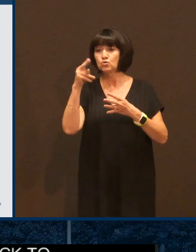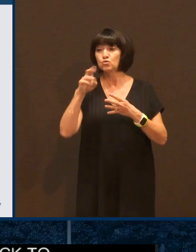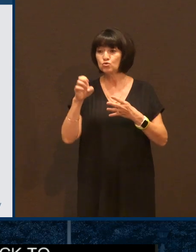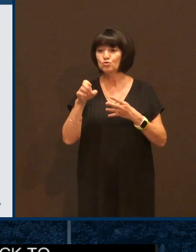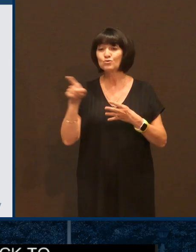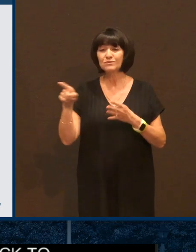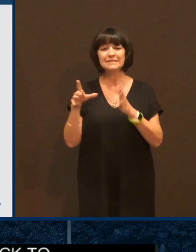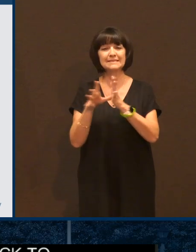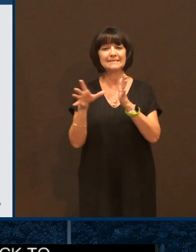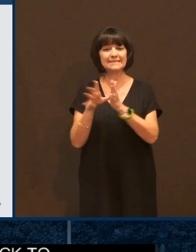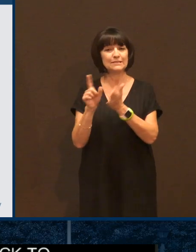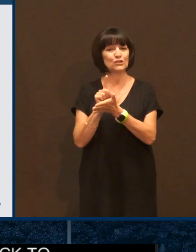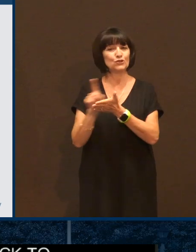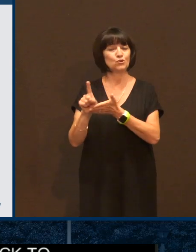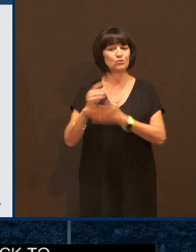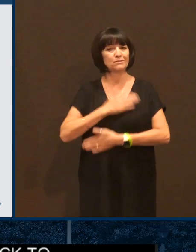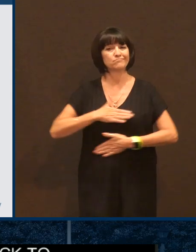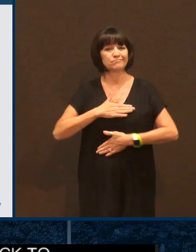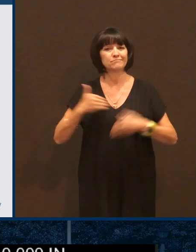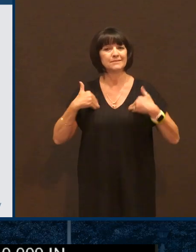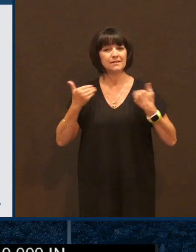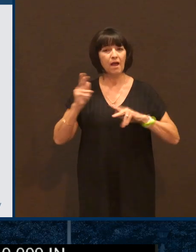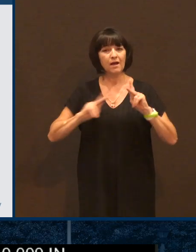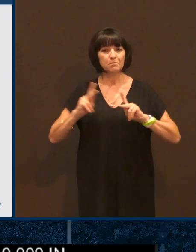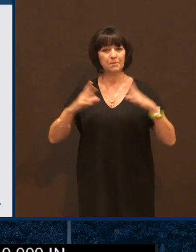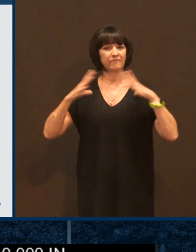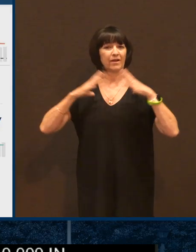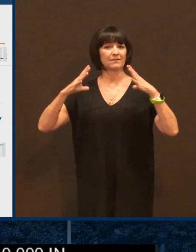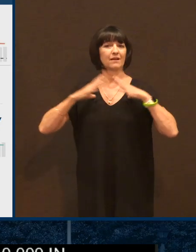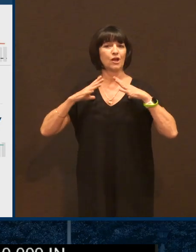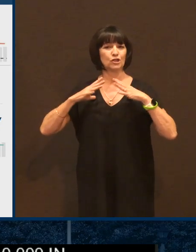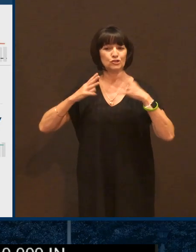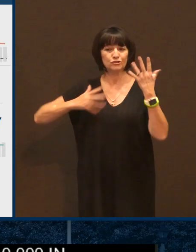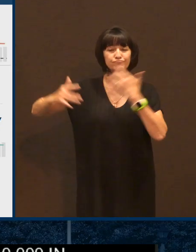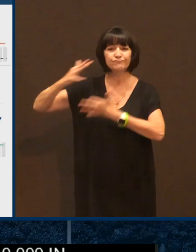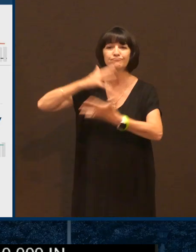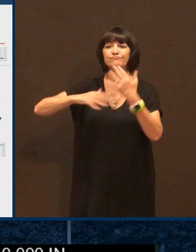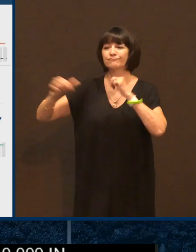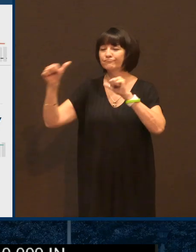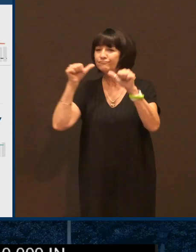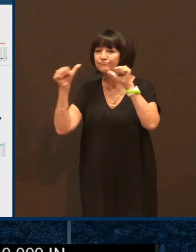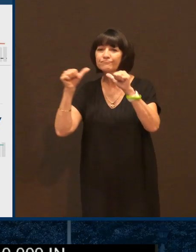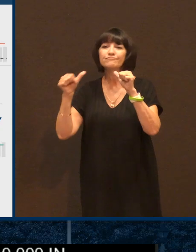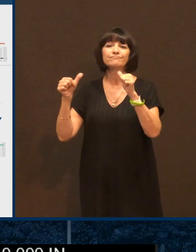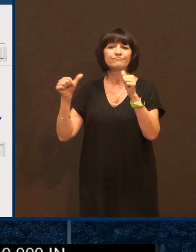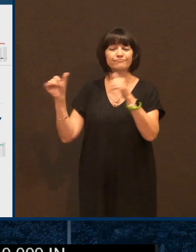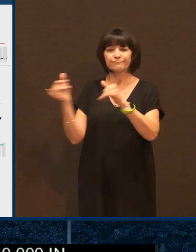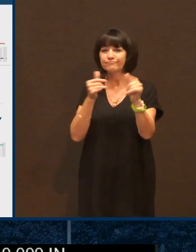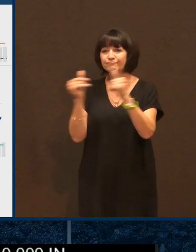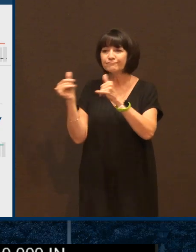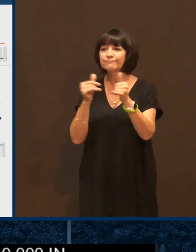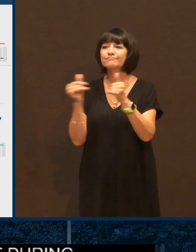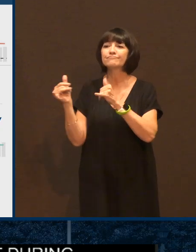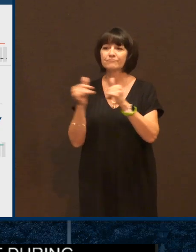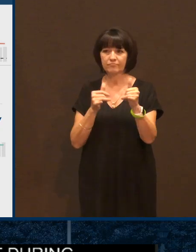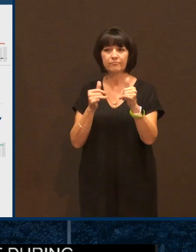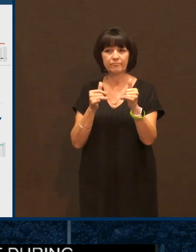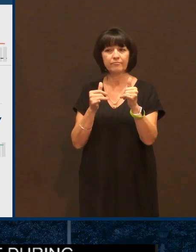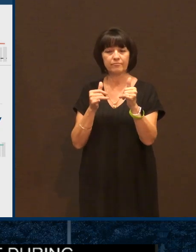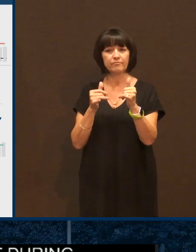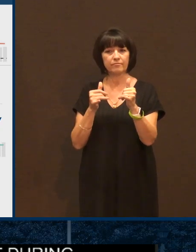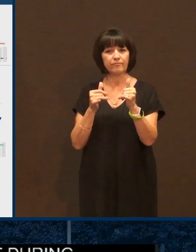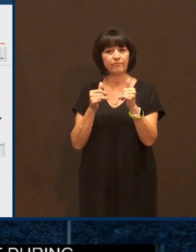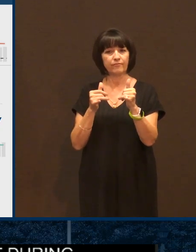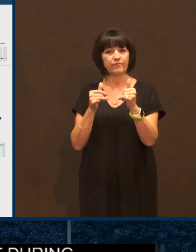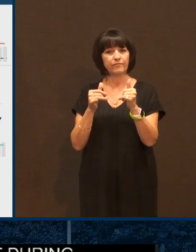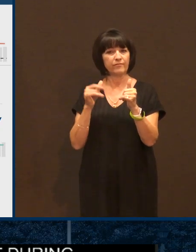Week, we tested intensely, as I just said a minute ago, along the beach communities, Dewey Beach, Rehoboth. And by the way, we've